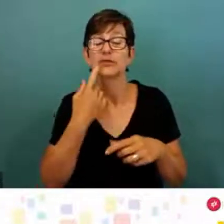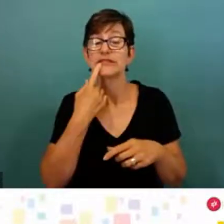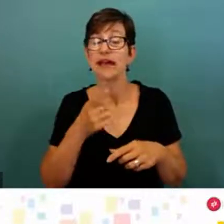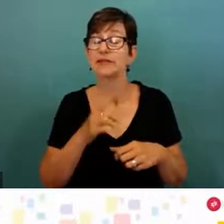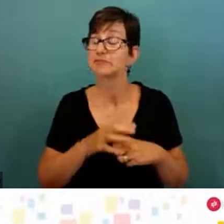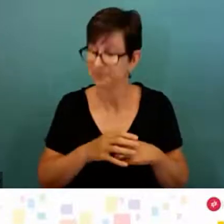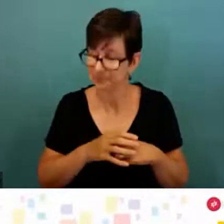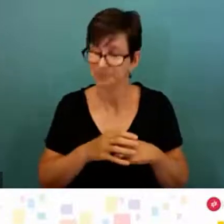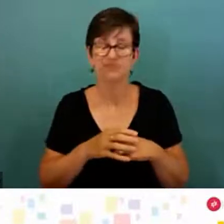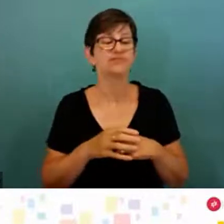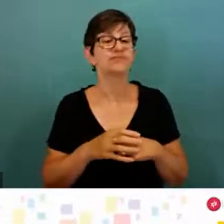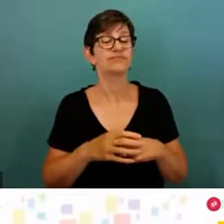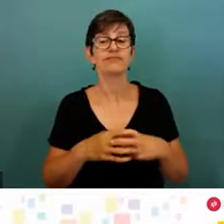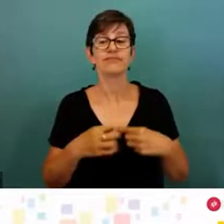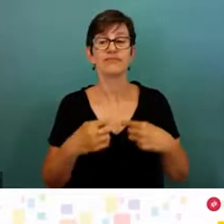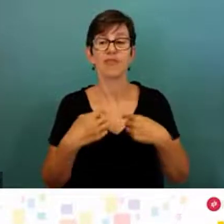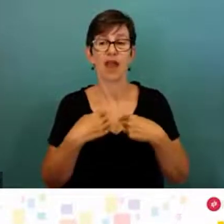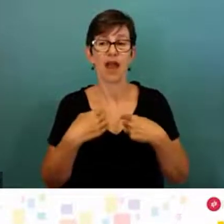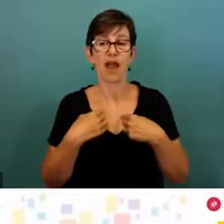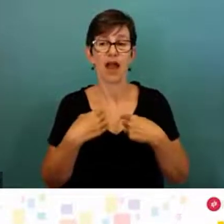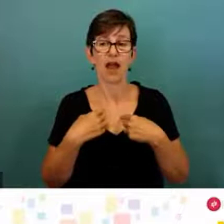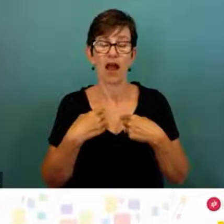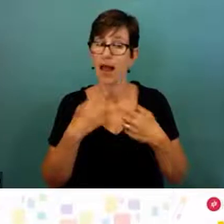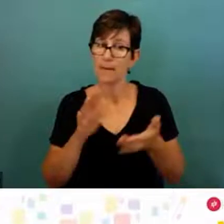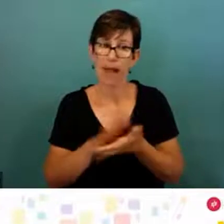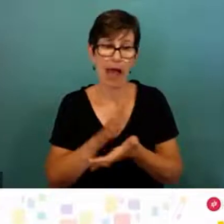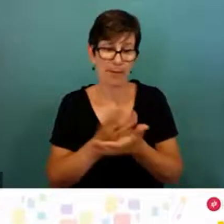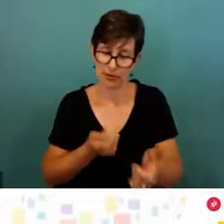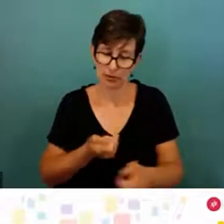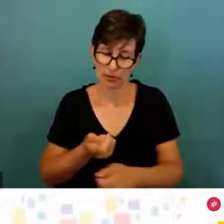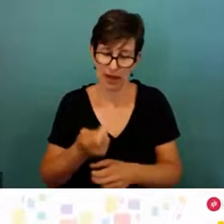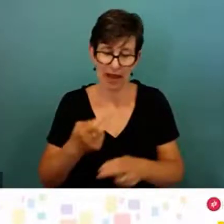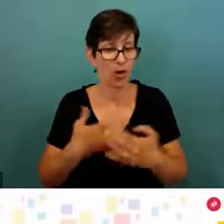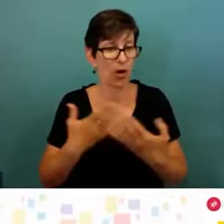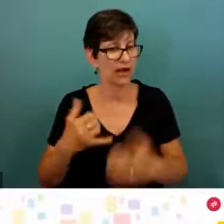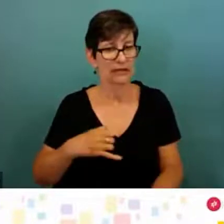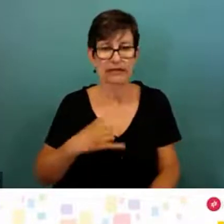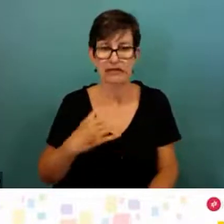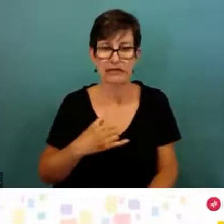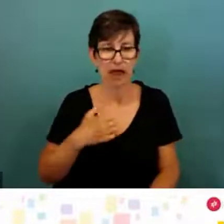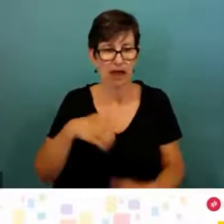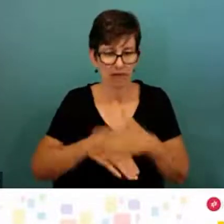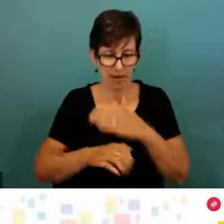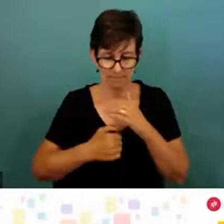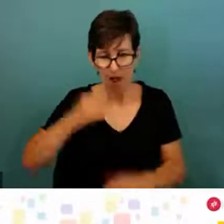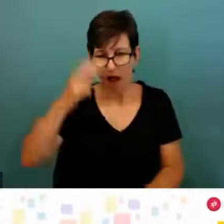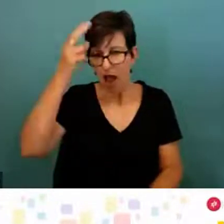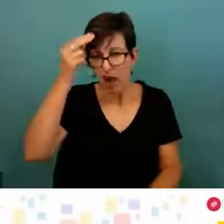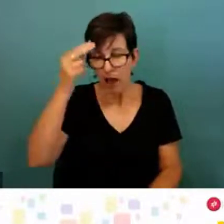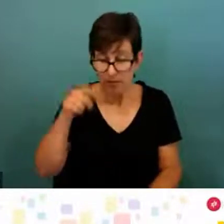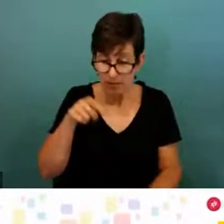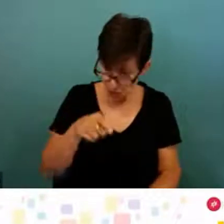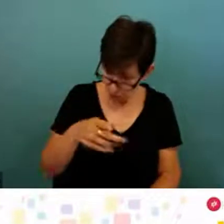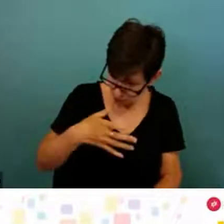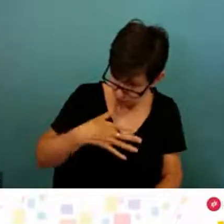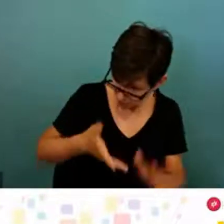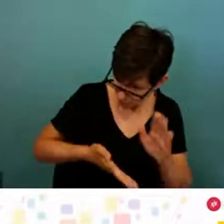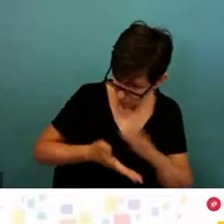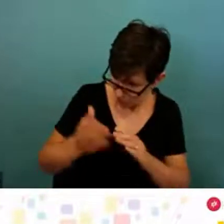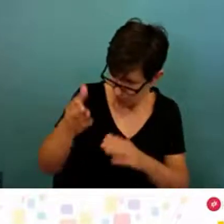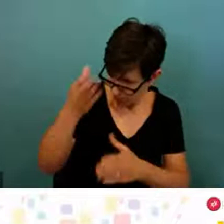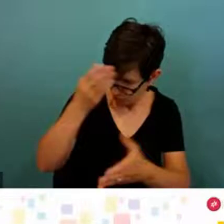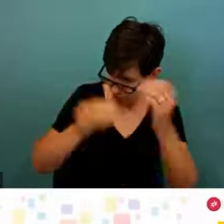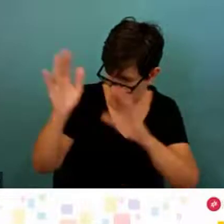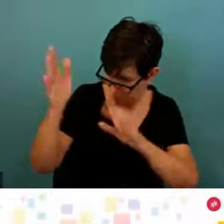I have paid for any staff members within my library team that have wanted to learn Auslan. And then when